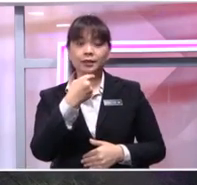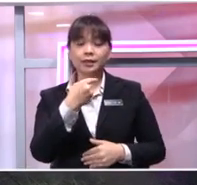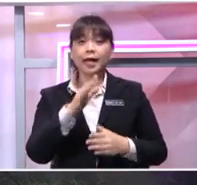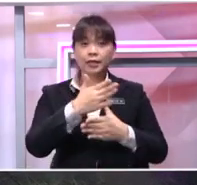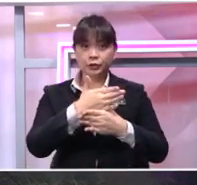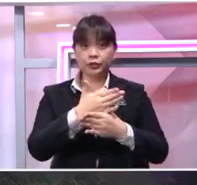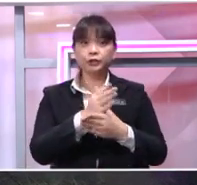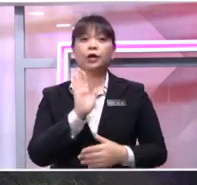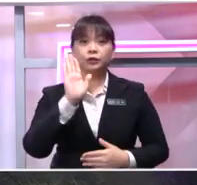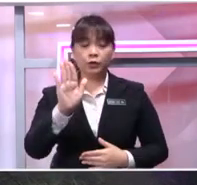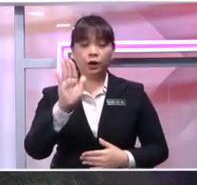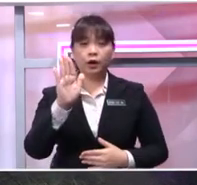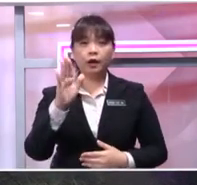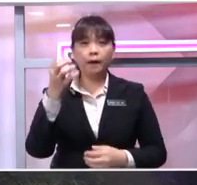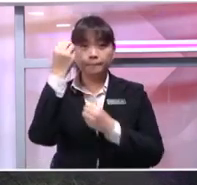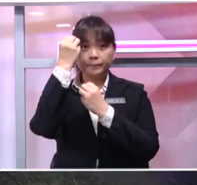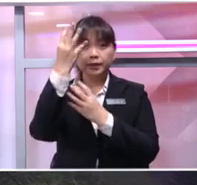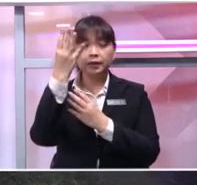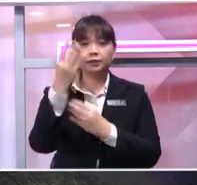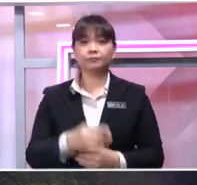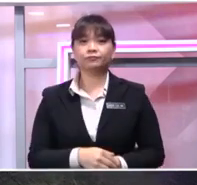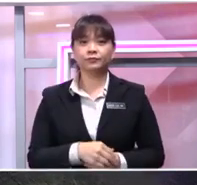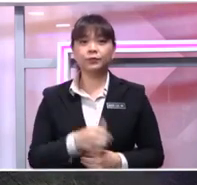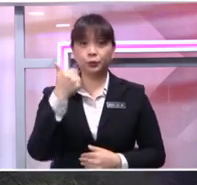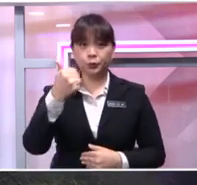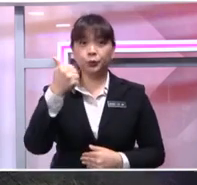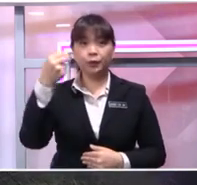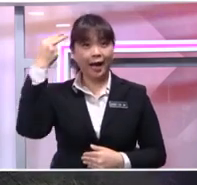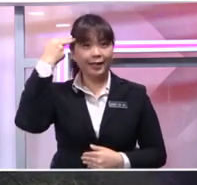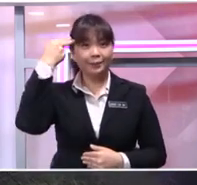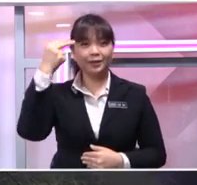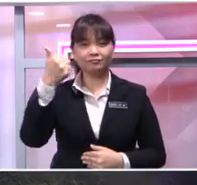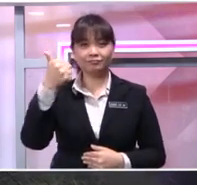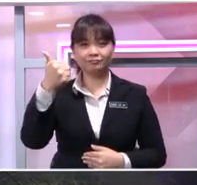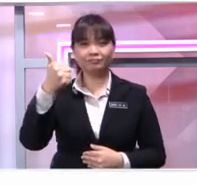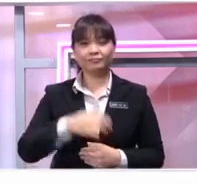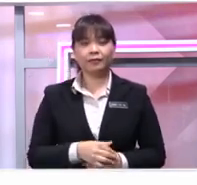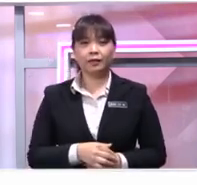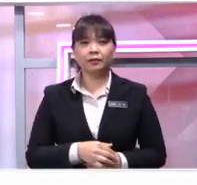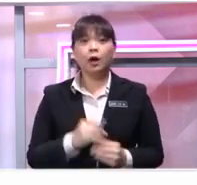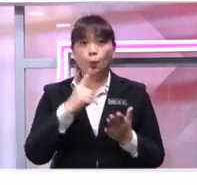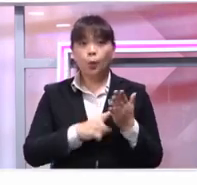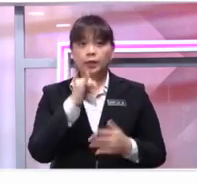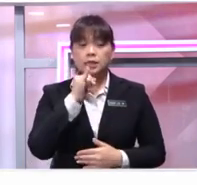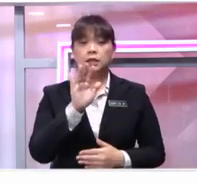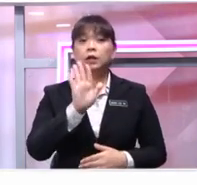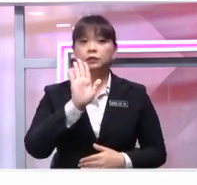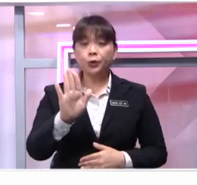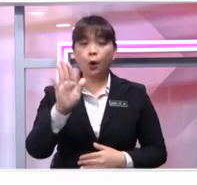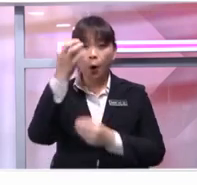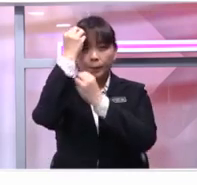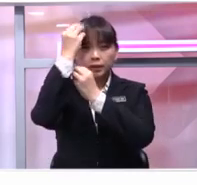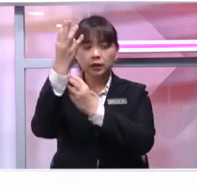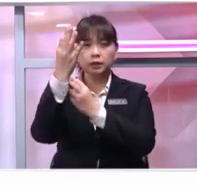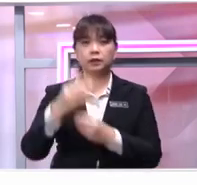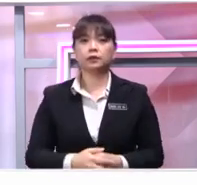share your opinion? Yep. Okay, good, Hakimi. Thank you for raising up your hand, Hakimi. So what is your opinion on, what do you know